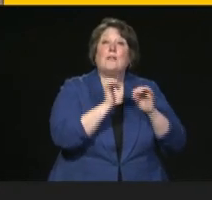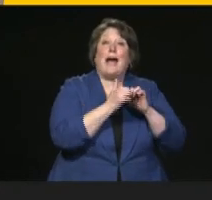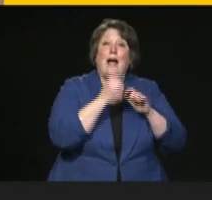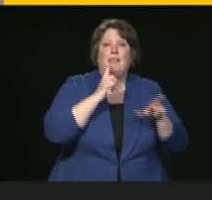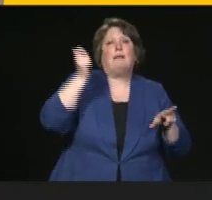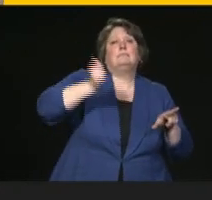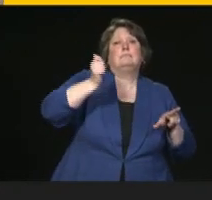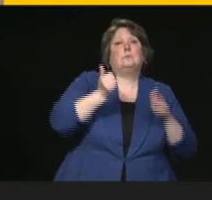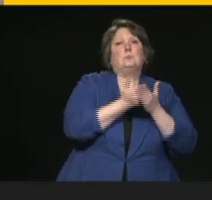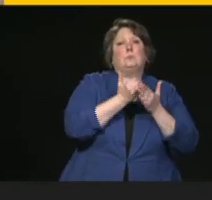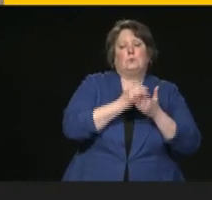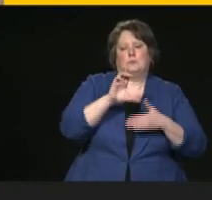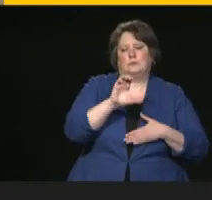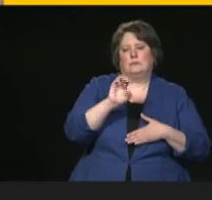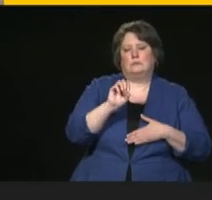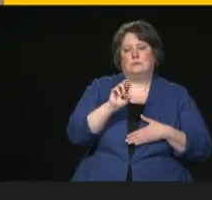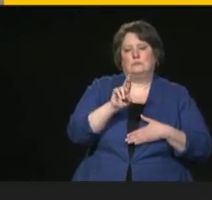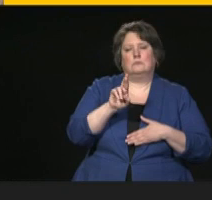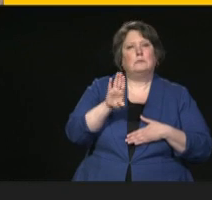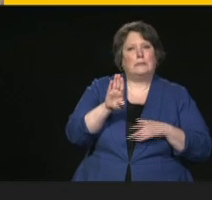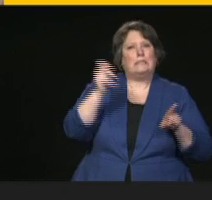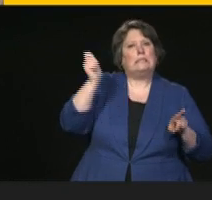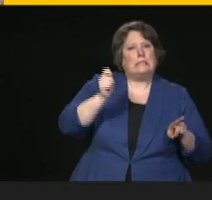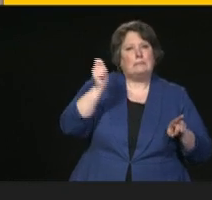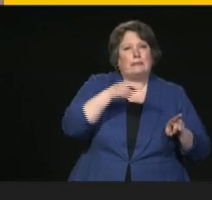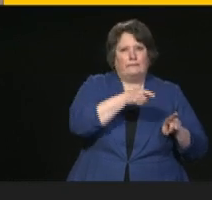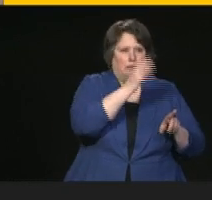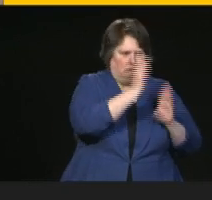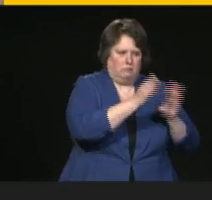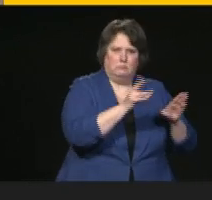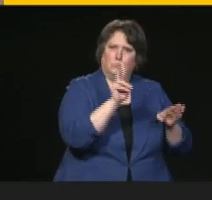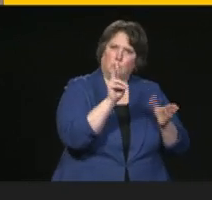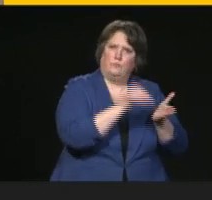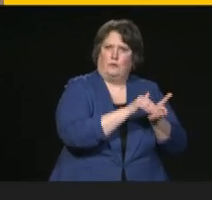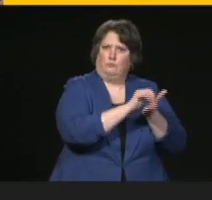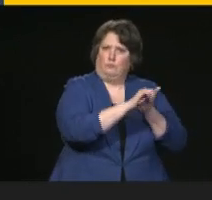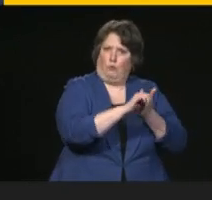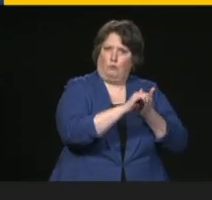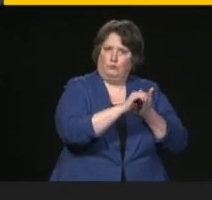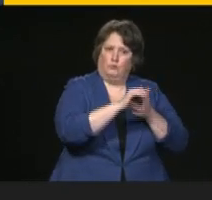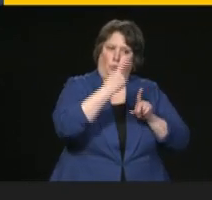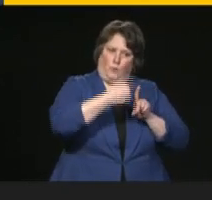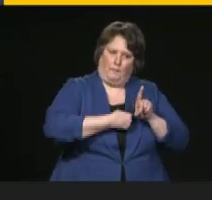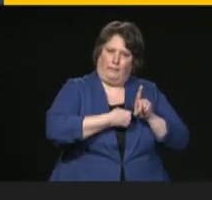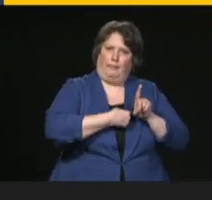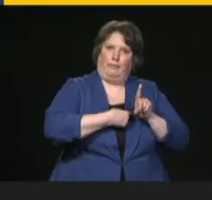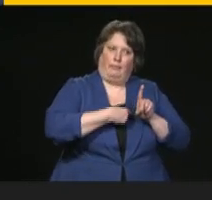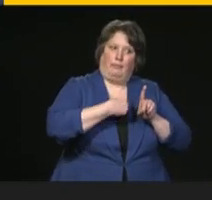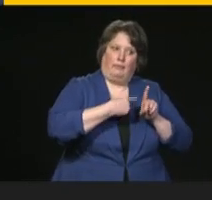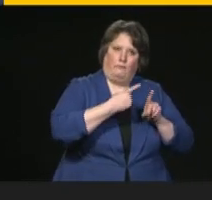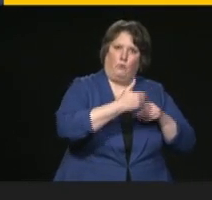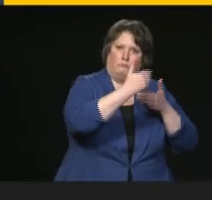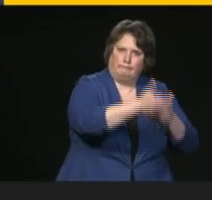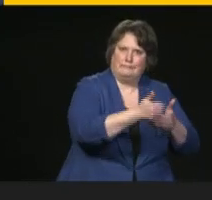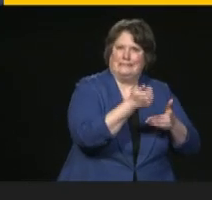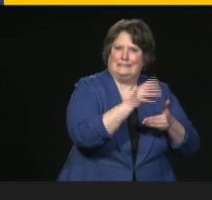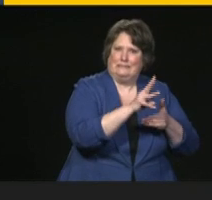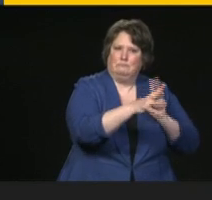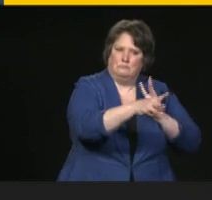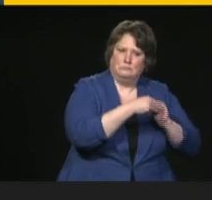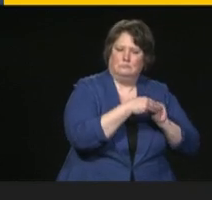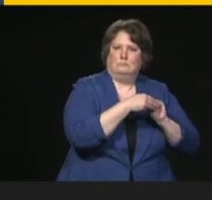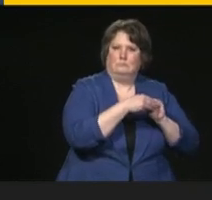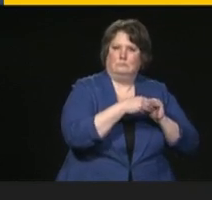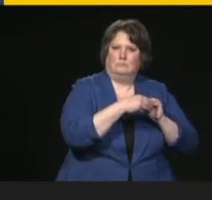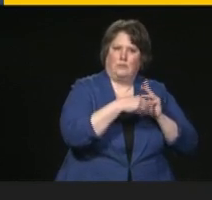that will allow people to have $2,000 per month for 16 weeks. So that's the important part. There's a number of other things, as you